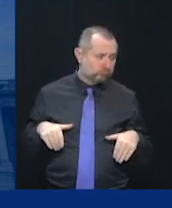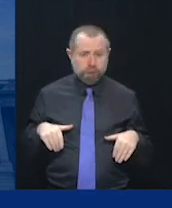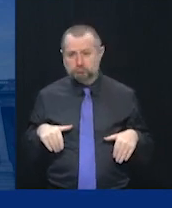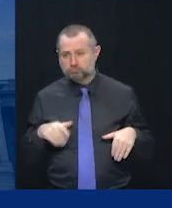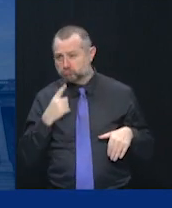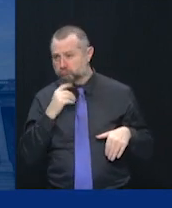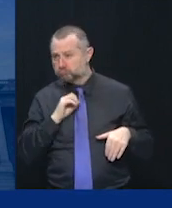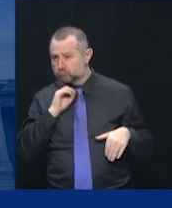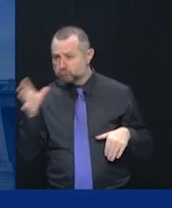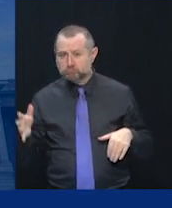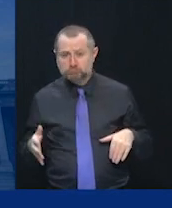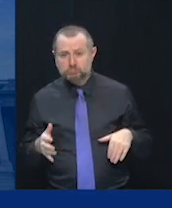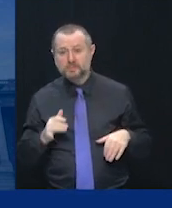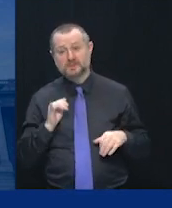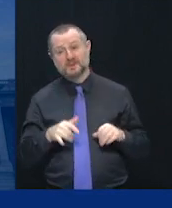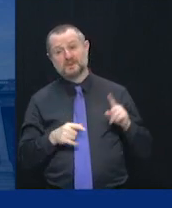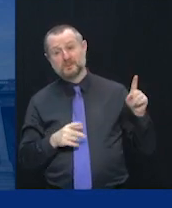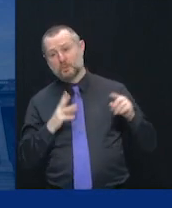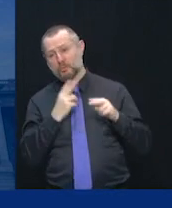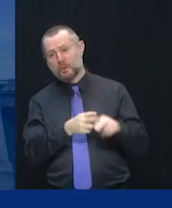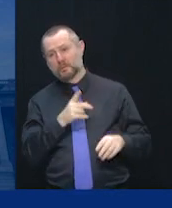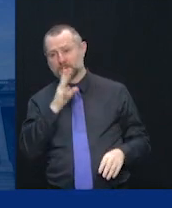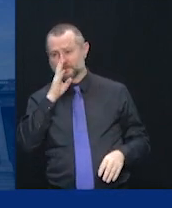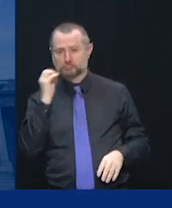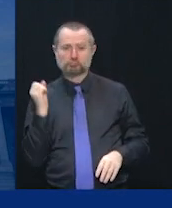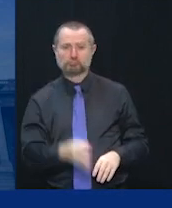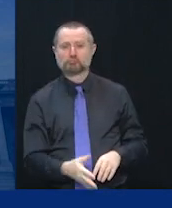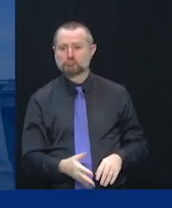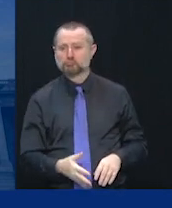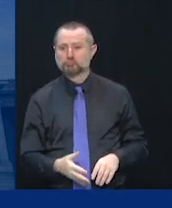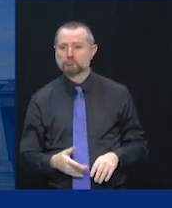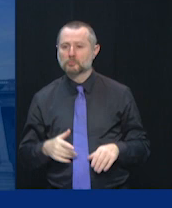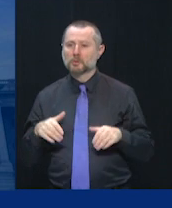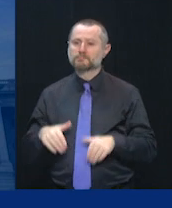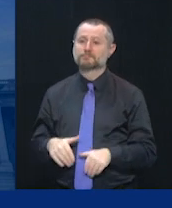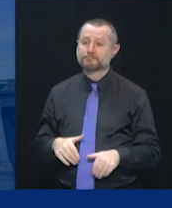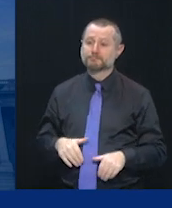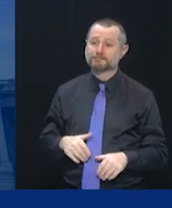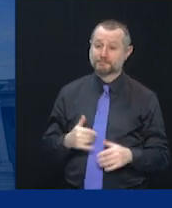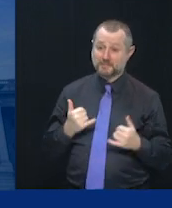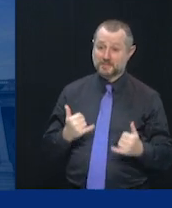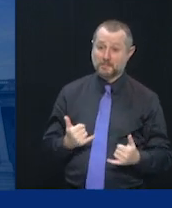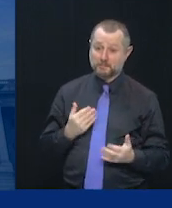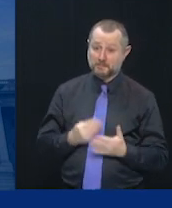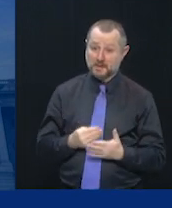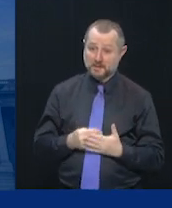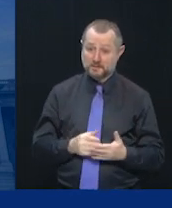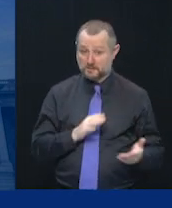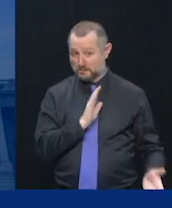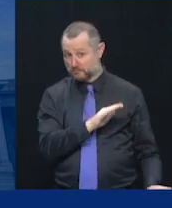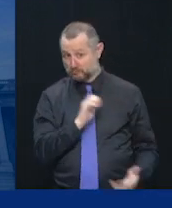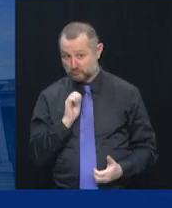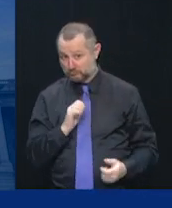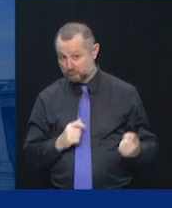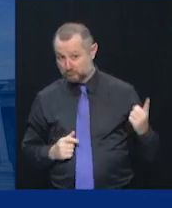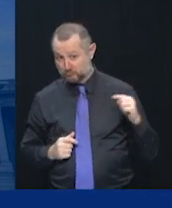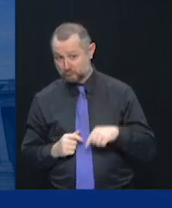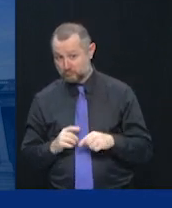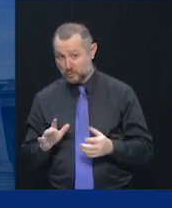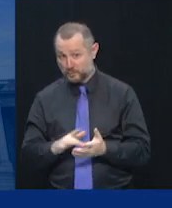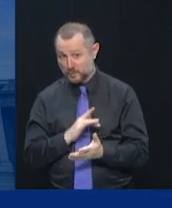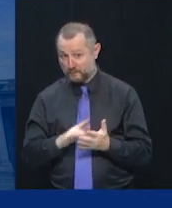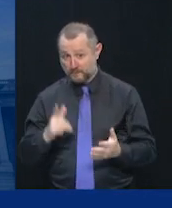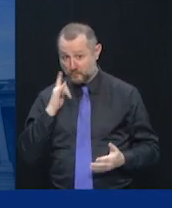why it's their federal negligence. Now you're going to allocate funding to pay for the damage.